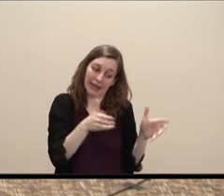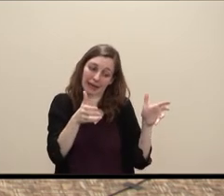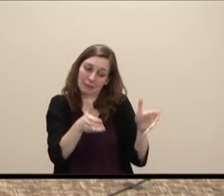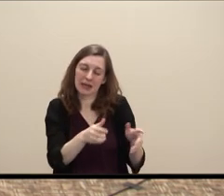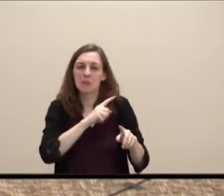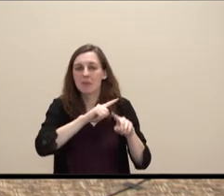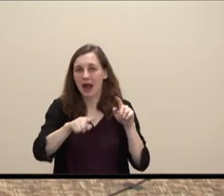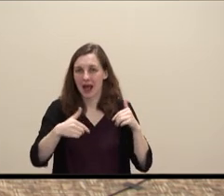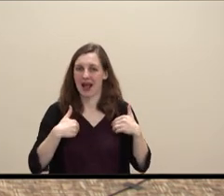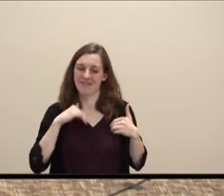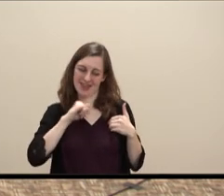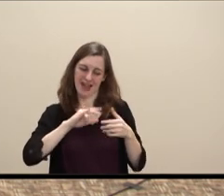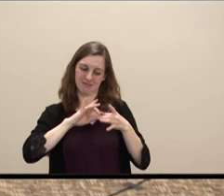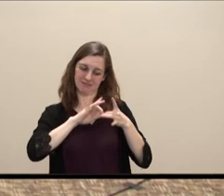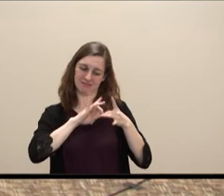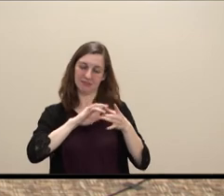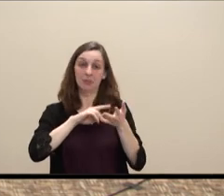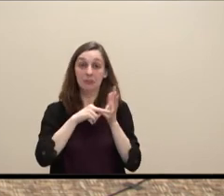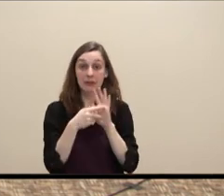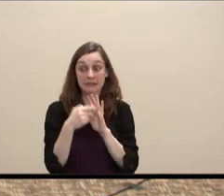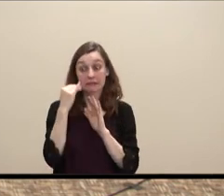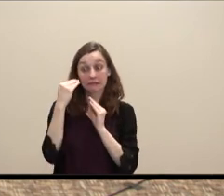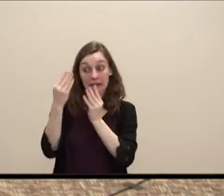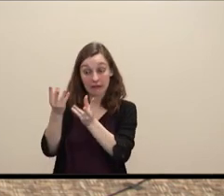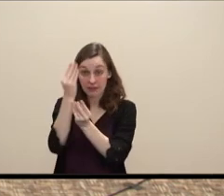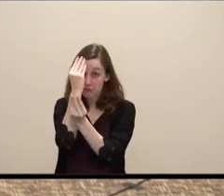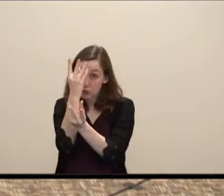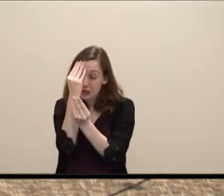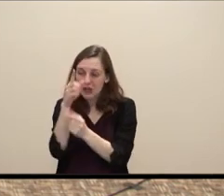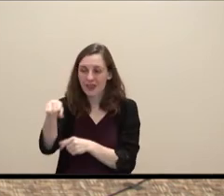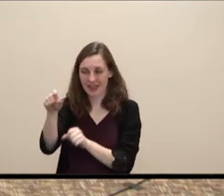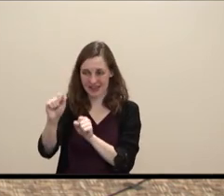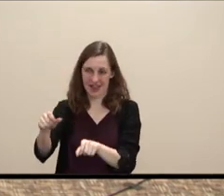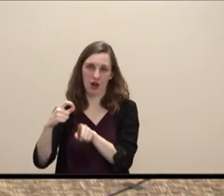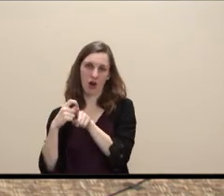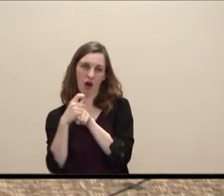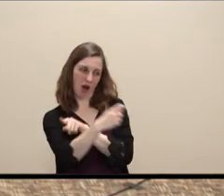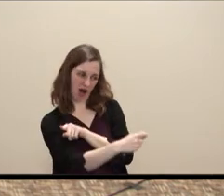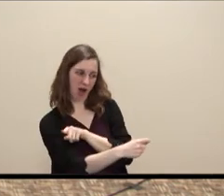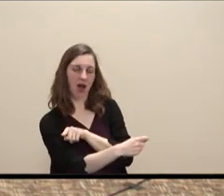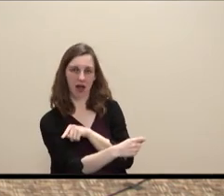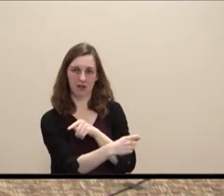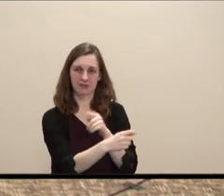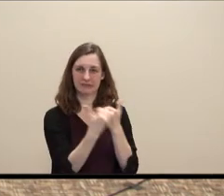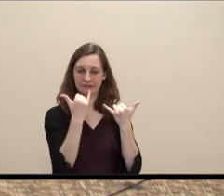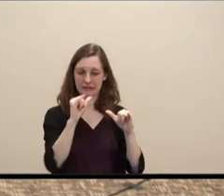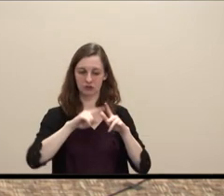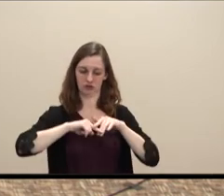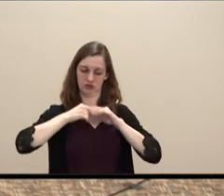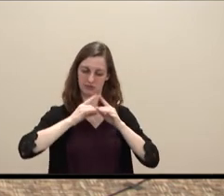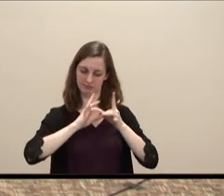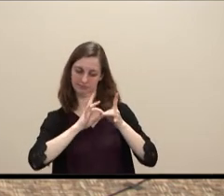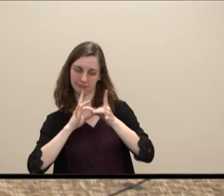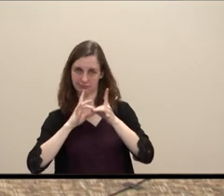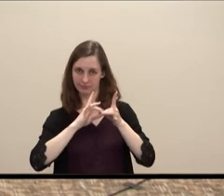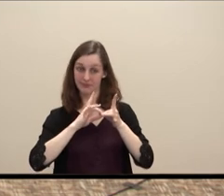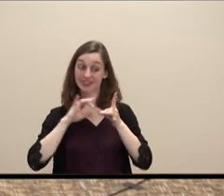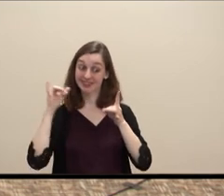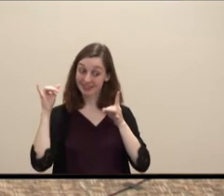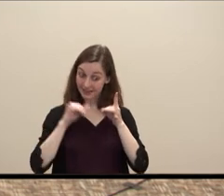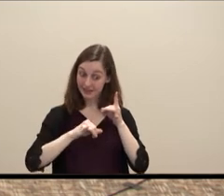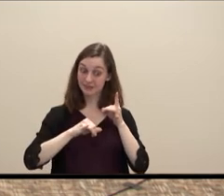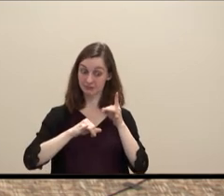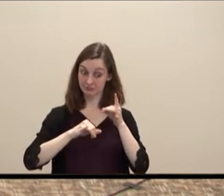can give them that information and they can make a phone call, you know, I think that is where we kind of need to start really kind